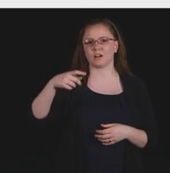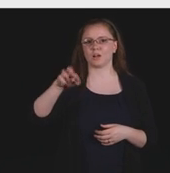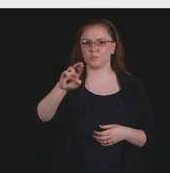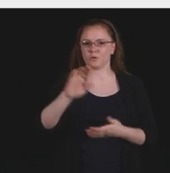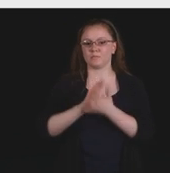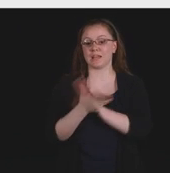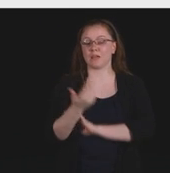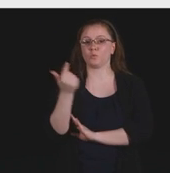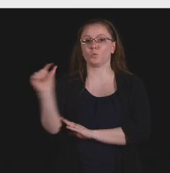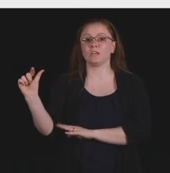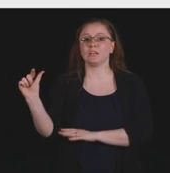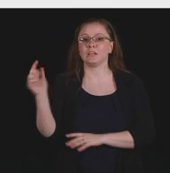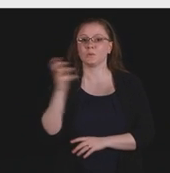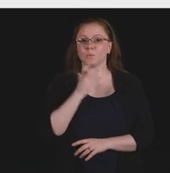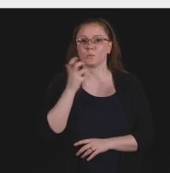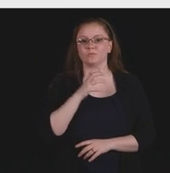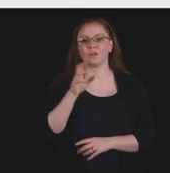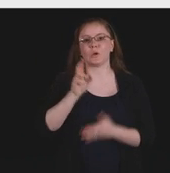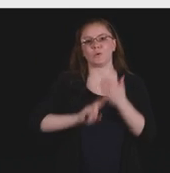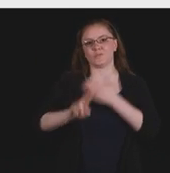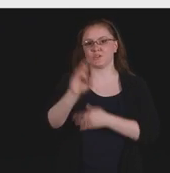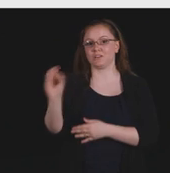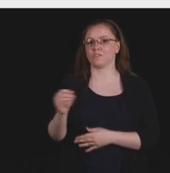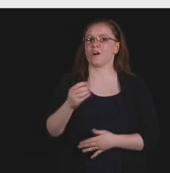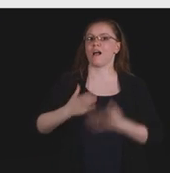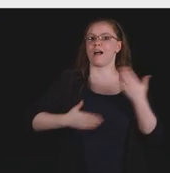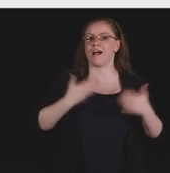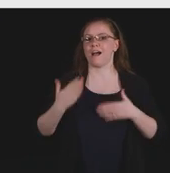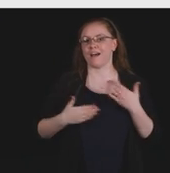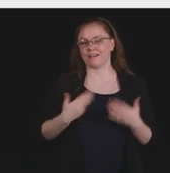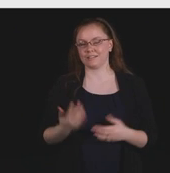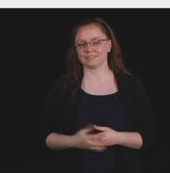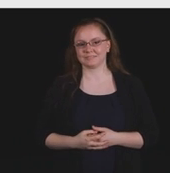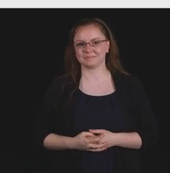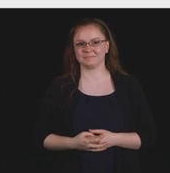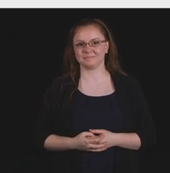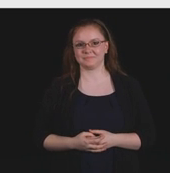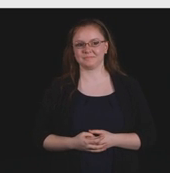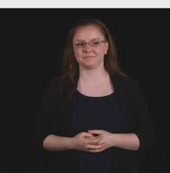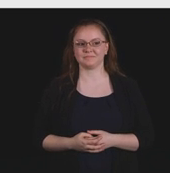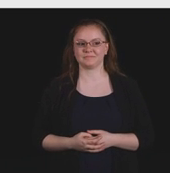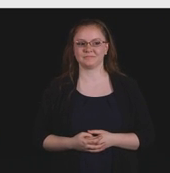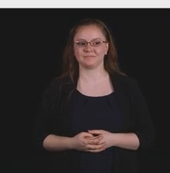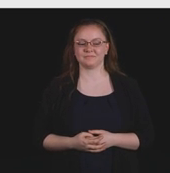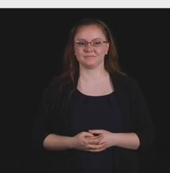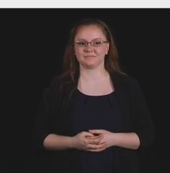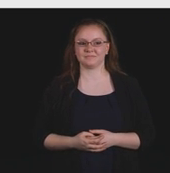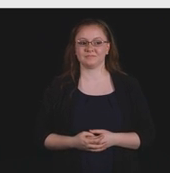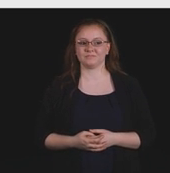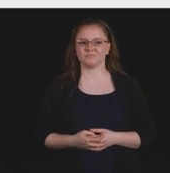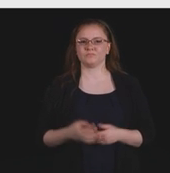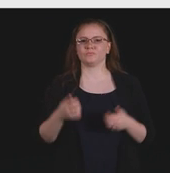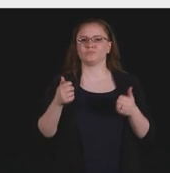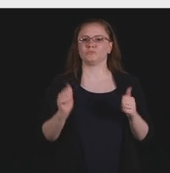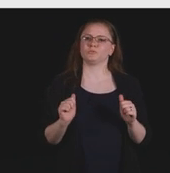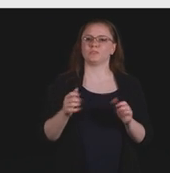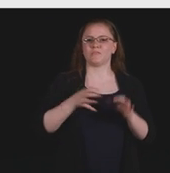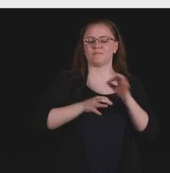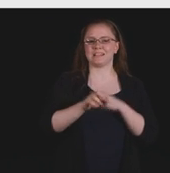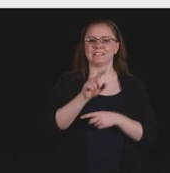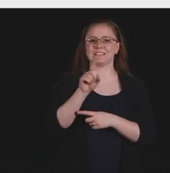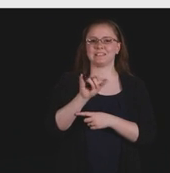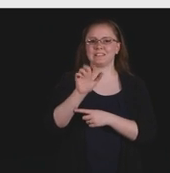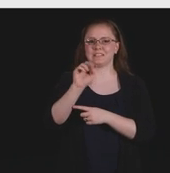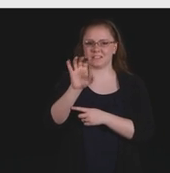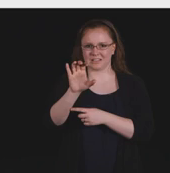And we also put some zinc and titanium for the manganese. We got purple. And the purple color is the color of the University